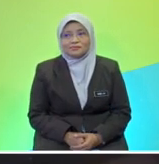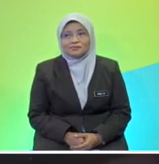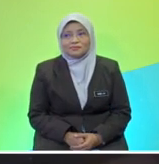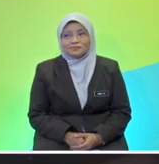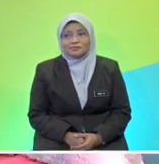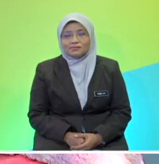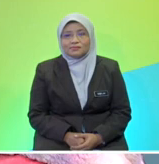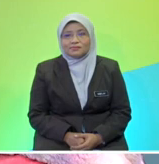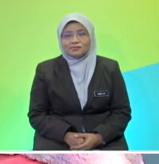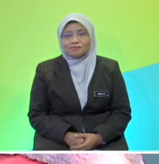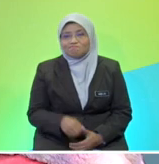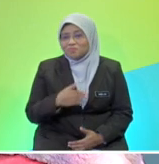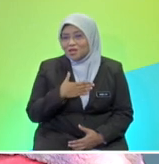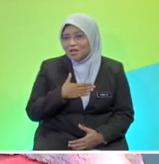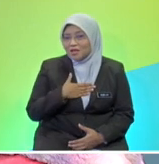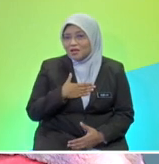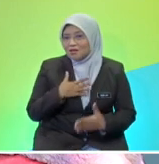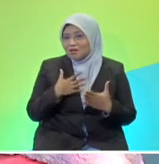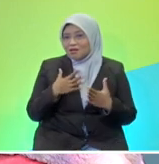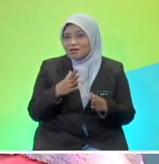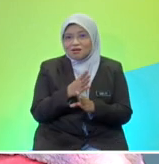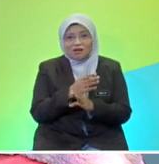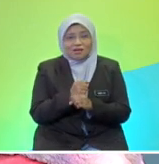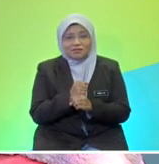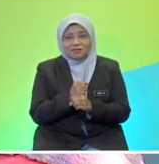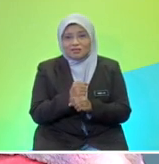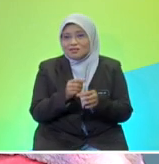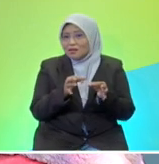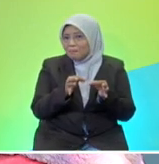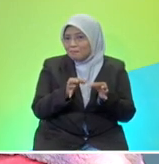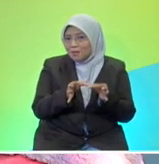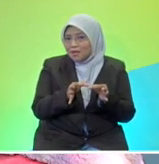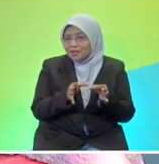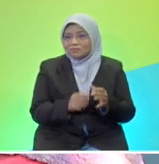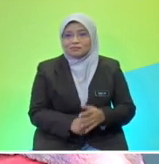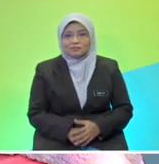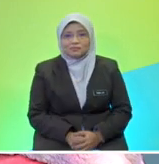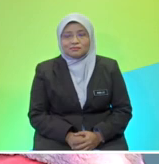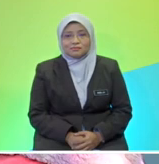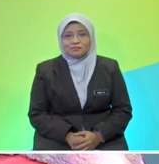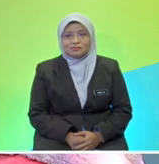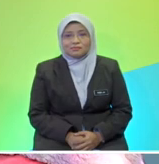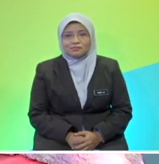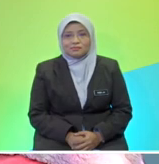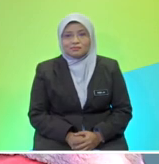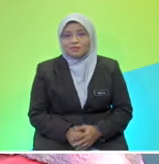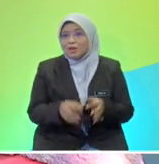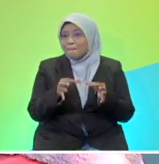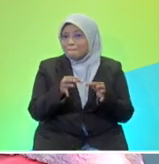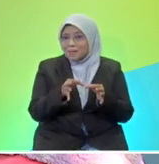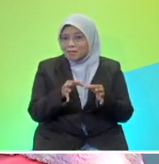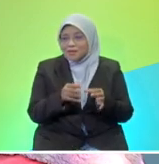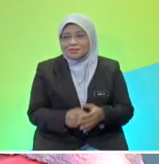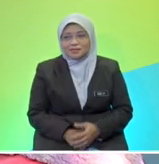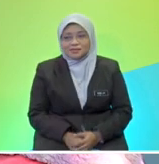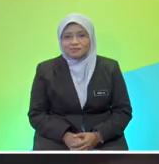I've got marbles. Marbles. I've got marbles.